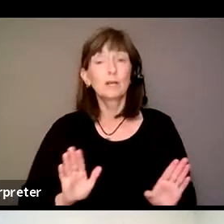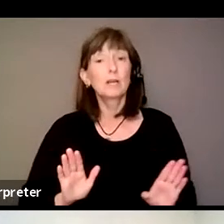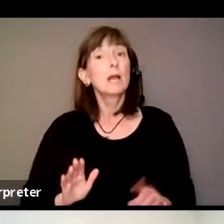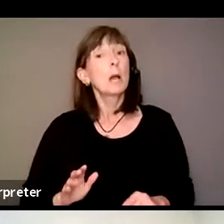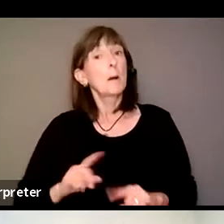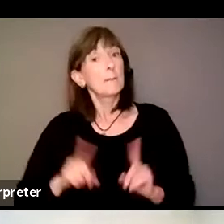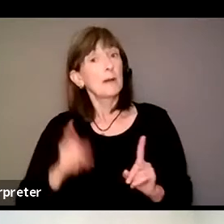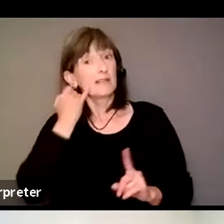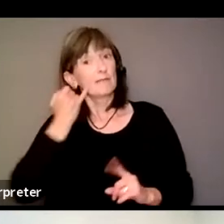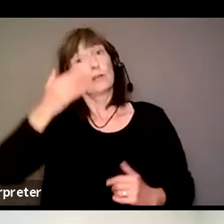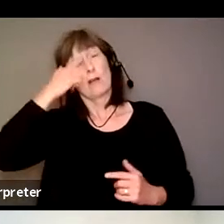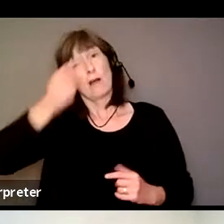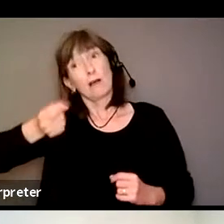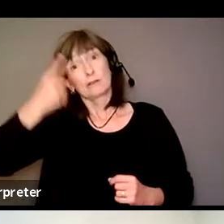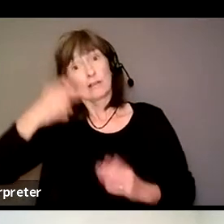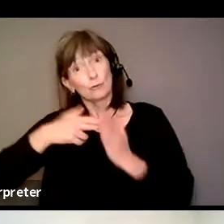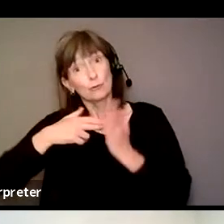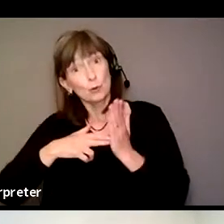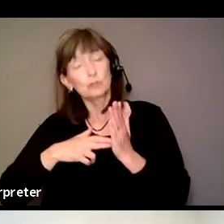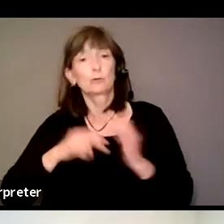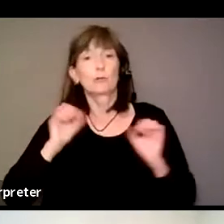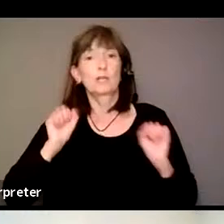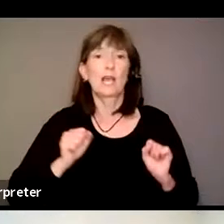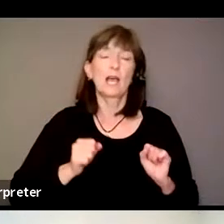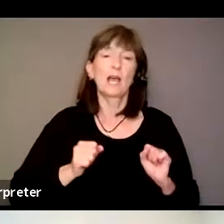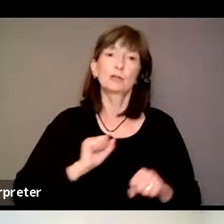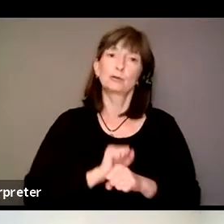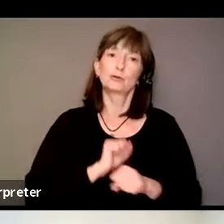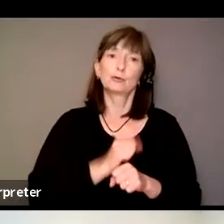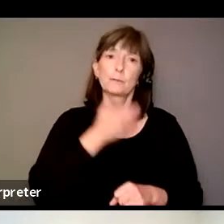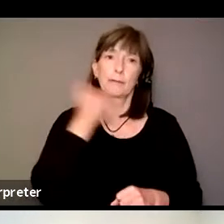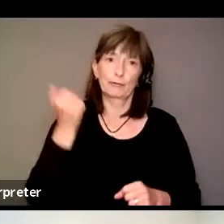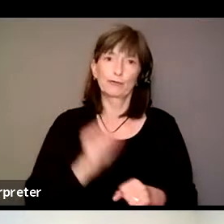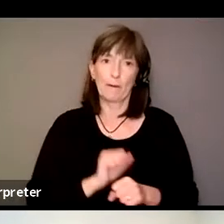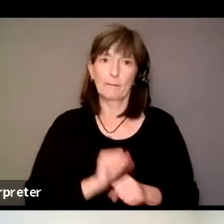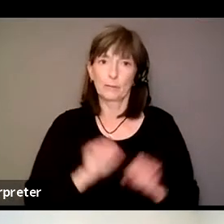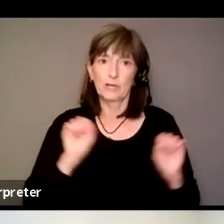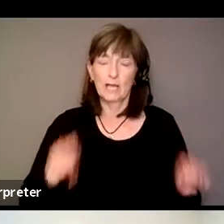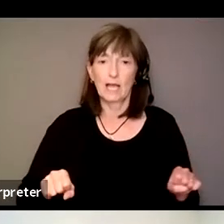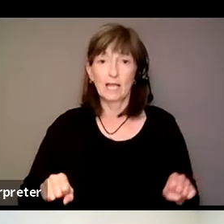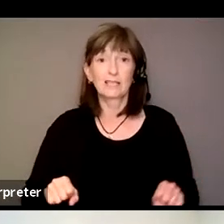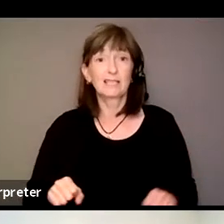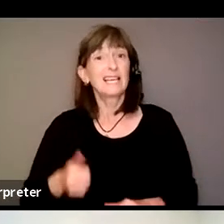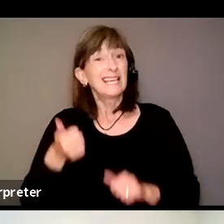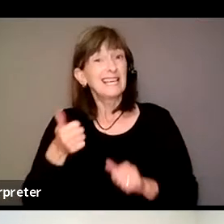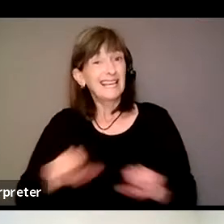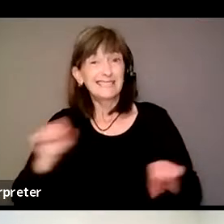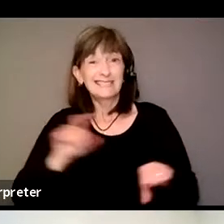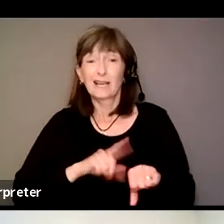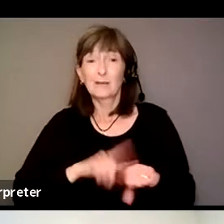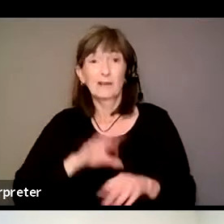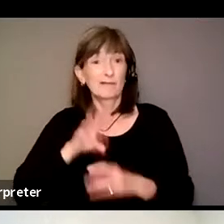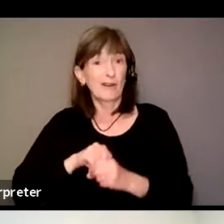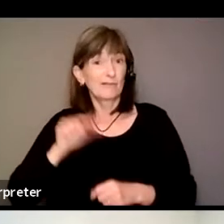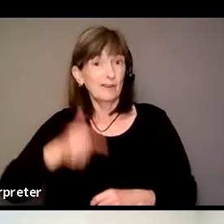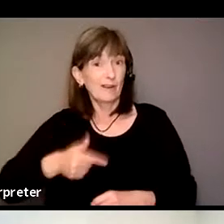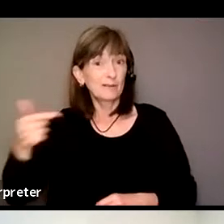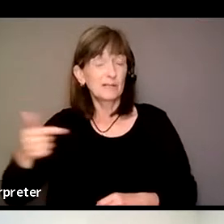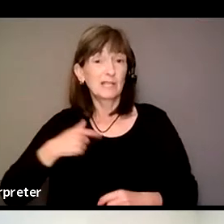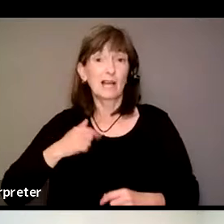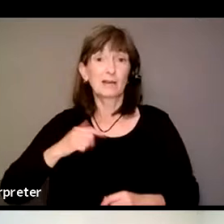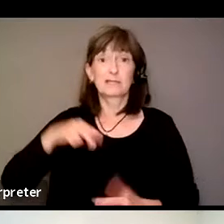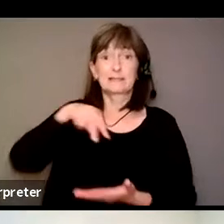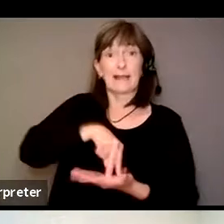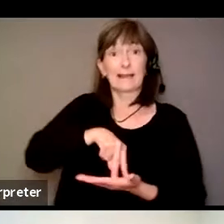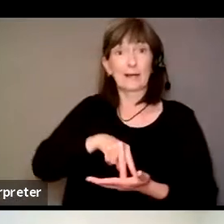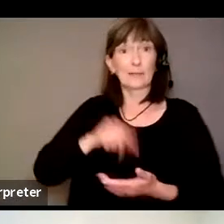most optimal way. And just a little something that I keep with me every time I speak in the House of Assembly, I always remember, first and foremost, I'm